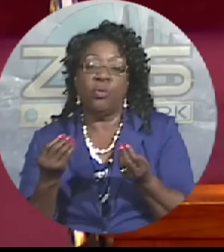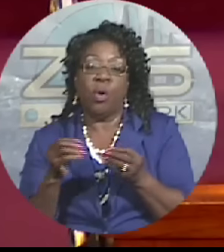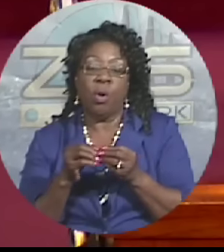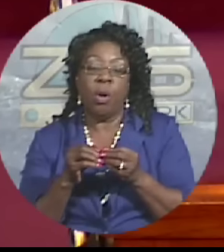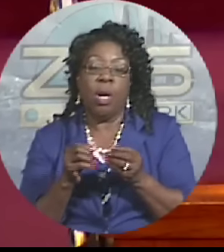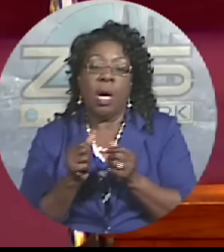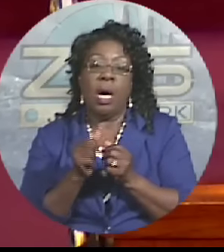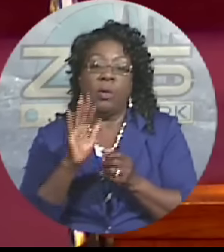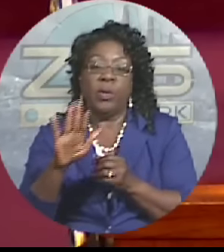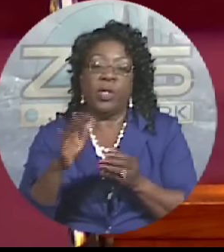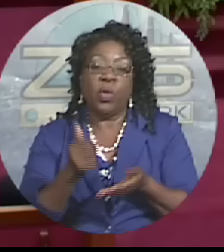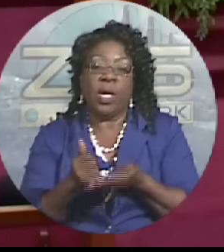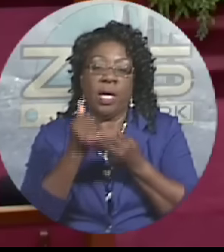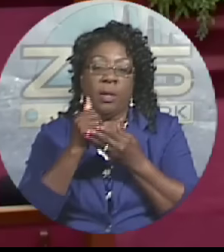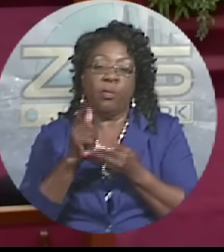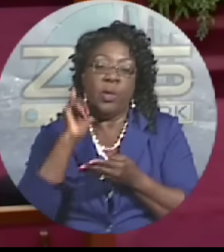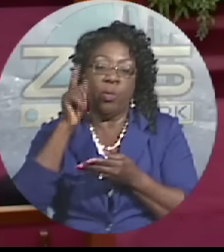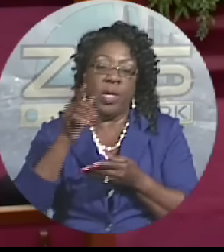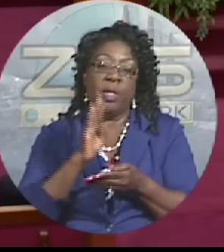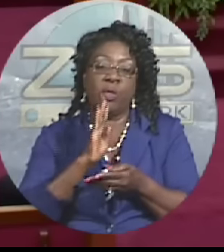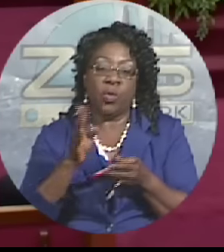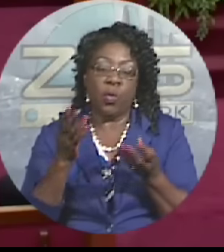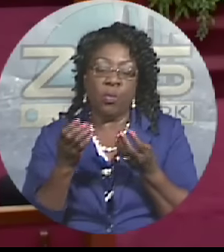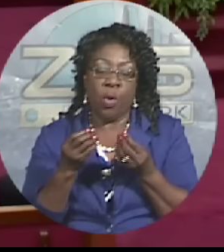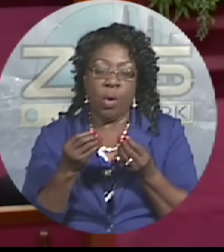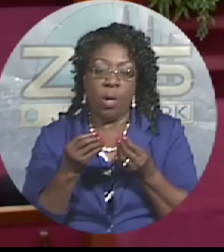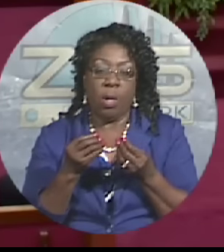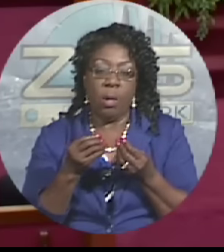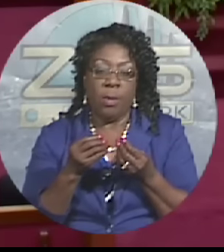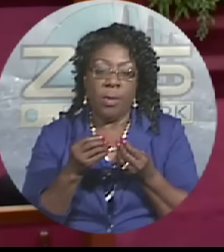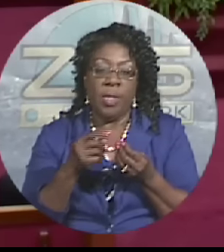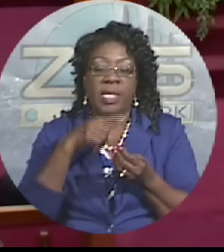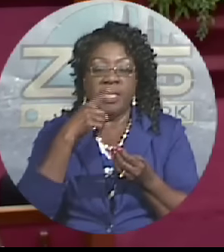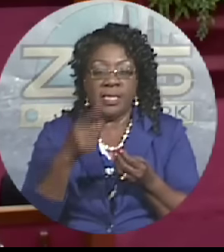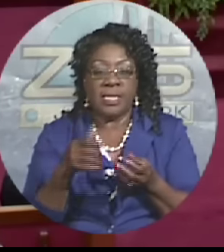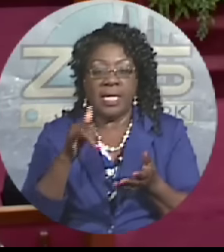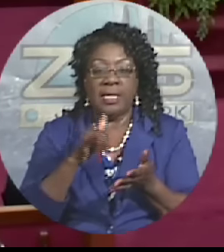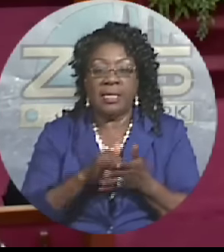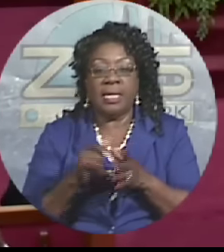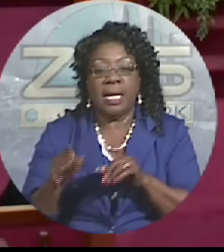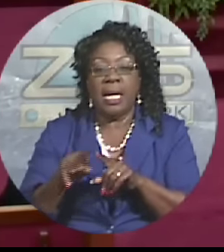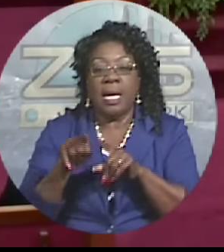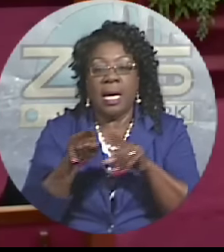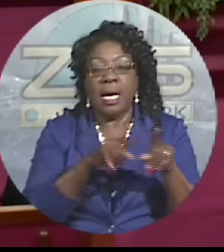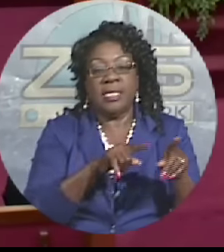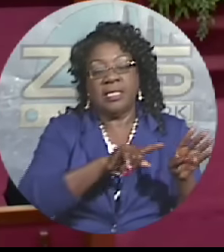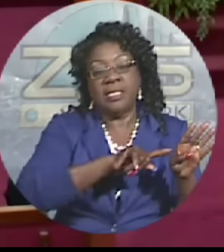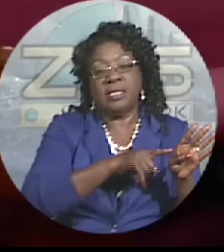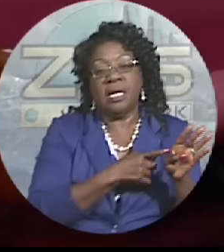your help, we will do more. The bishop says at Mount Tabor, they've concluded that as they launch into year